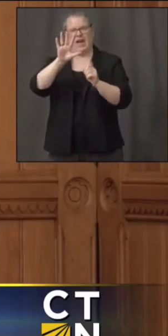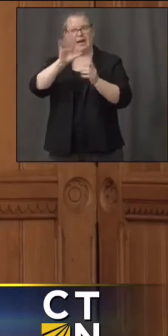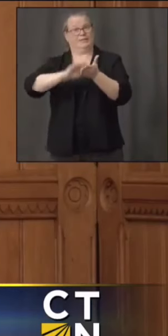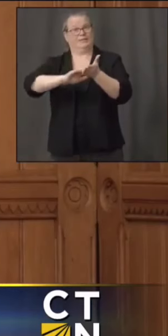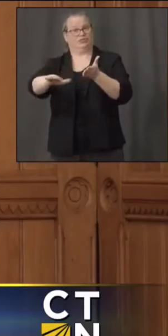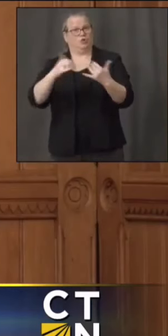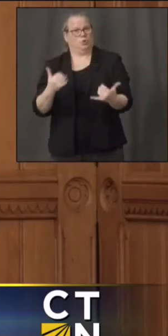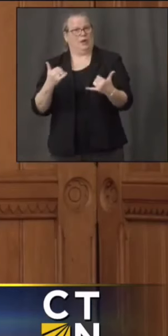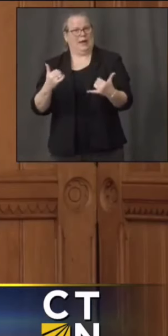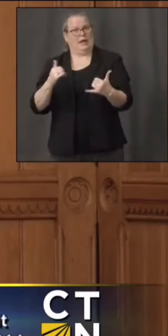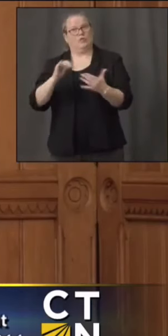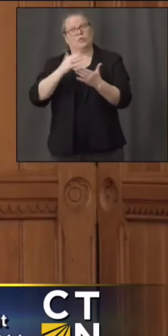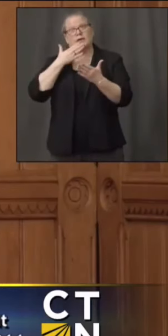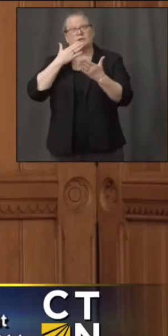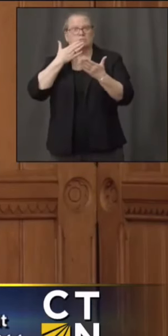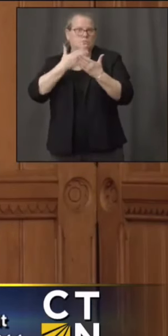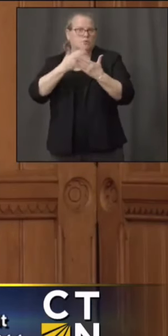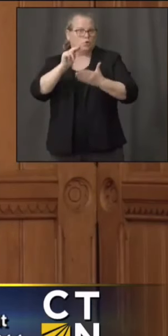there.